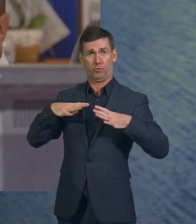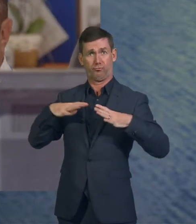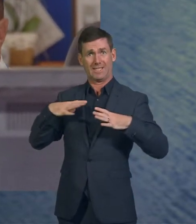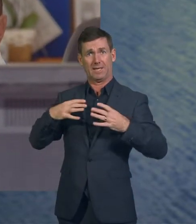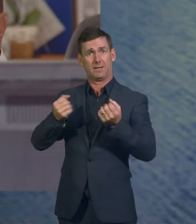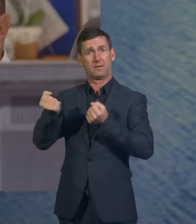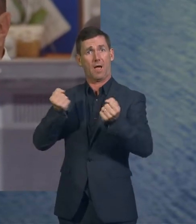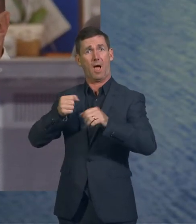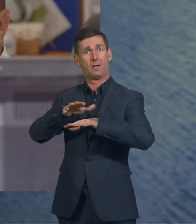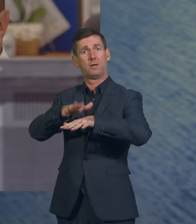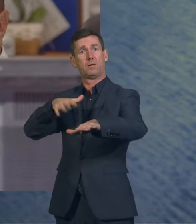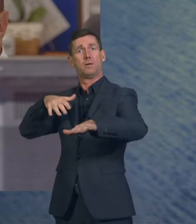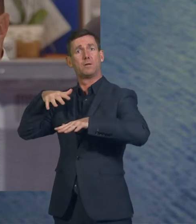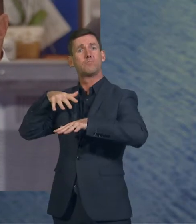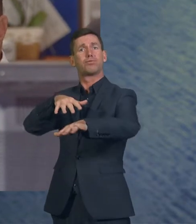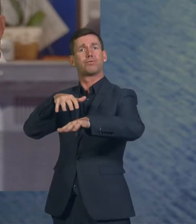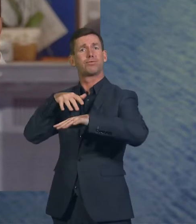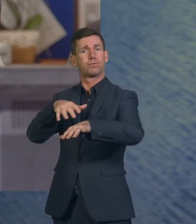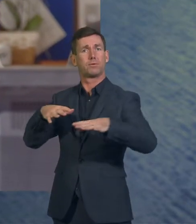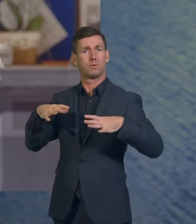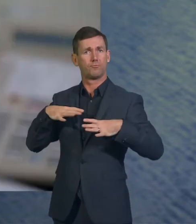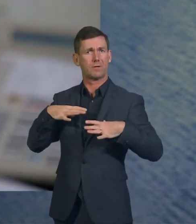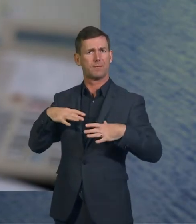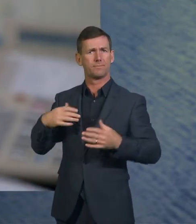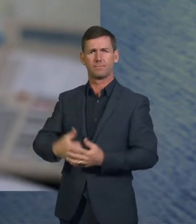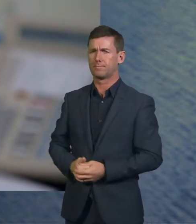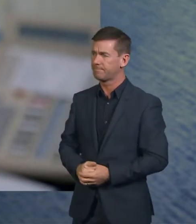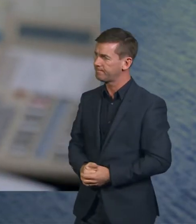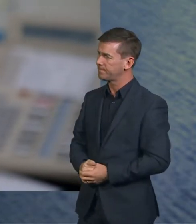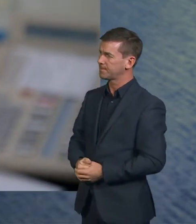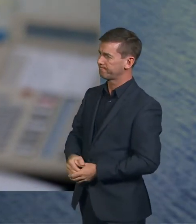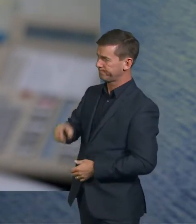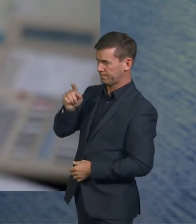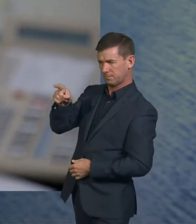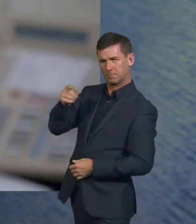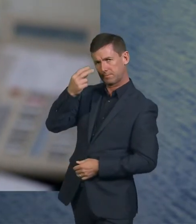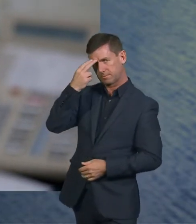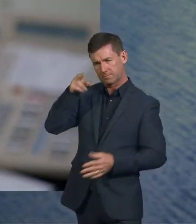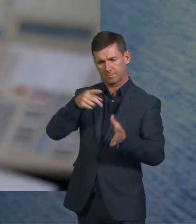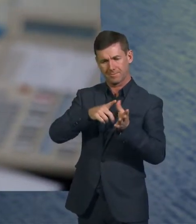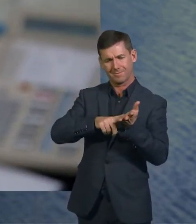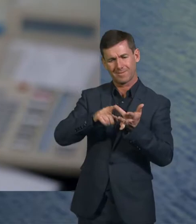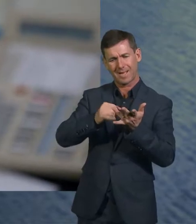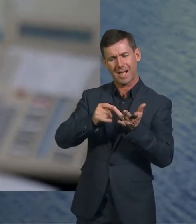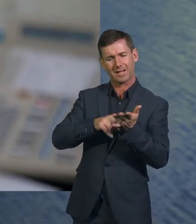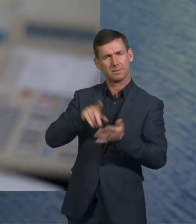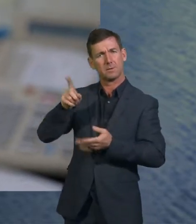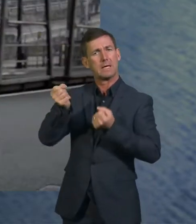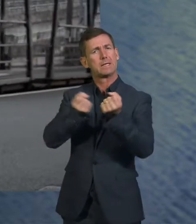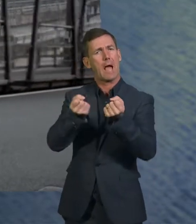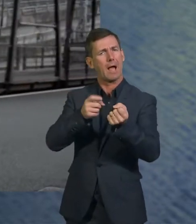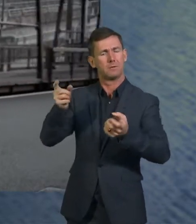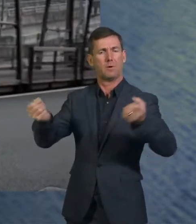vehicles through the chicane to the single deck, please? Yeah. While Alison Fair handles the freight traffic. All right then, cheers, Ray.